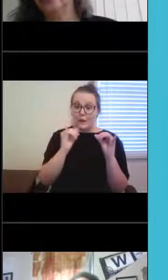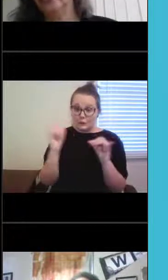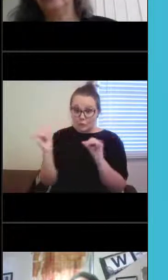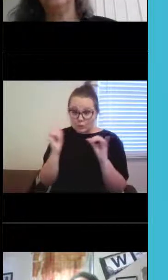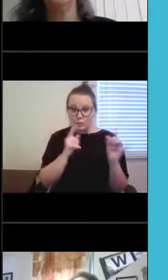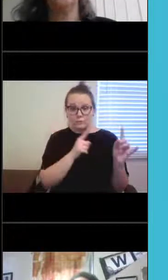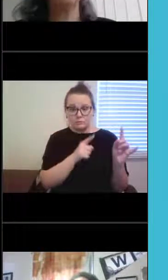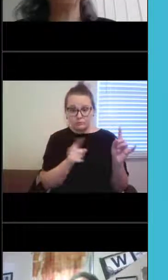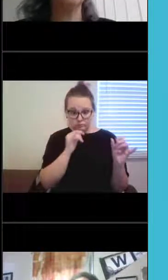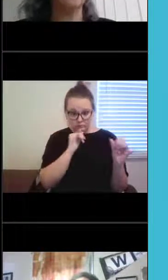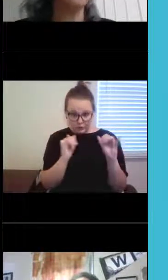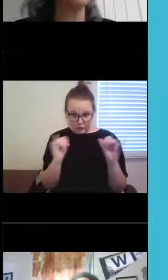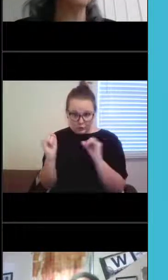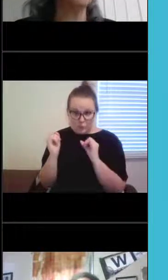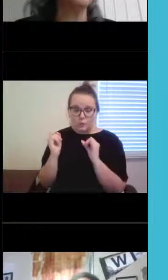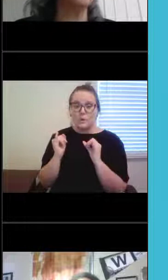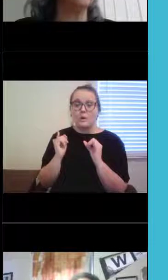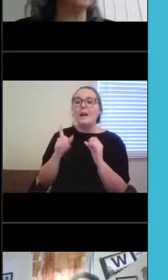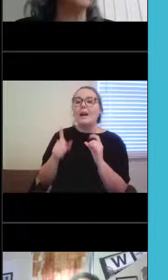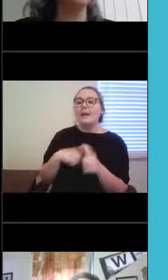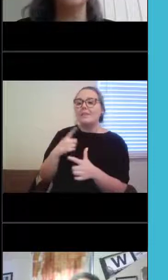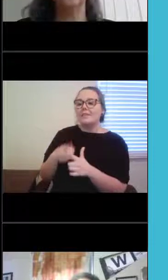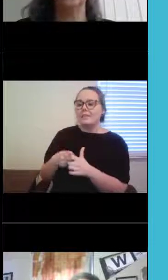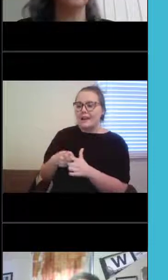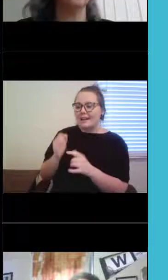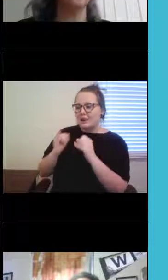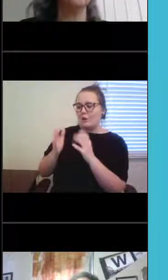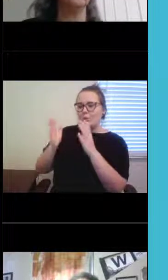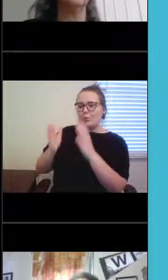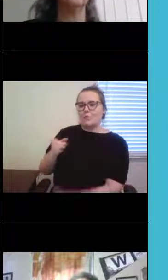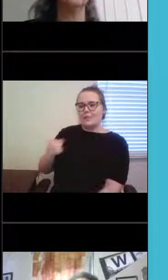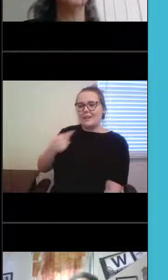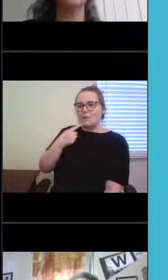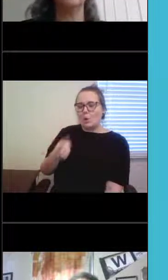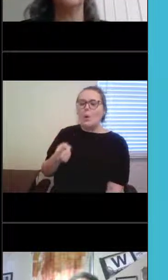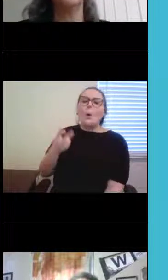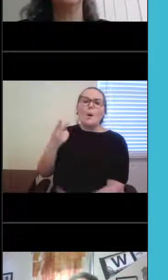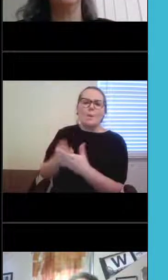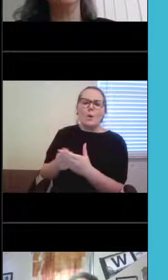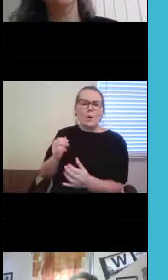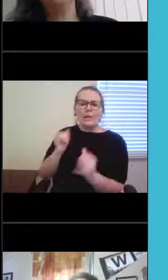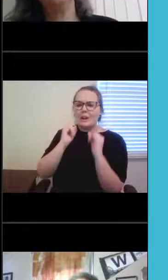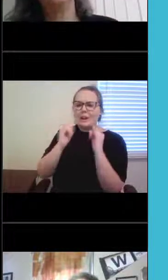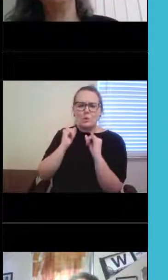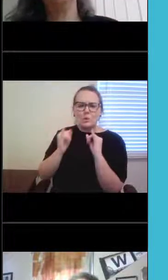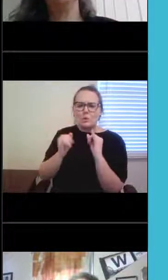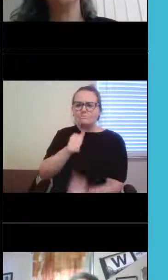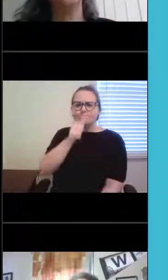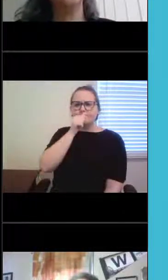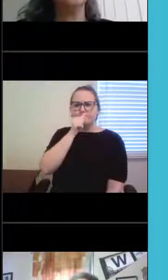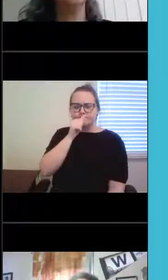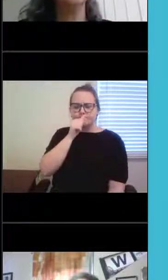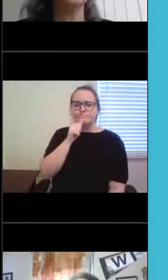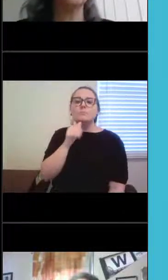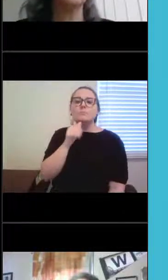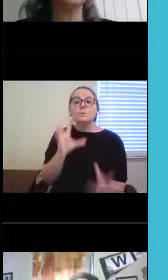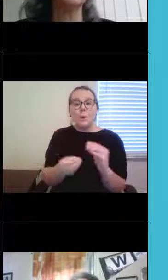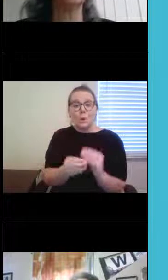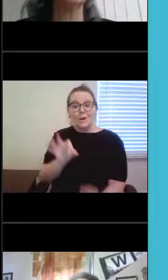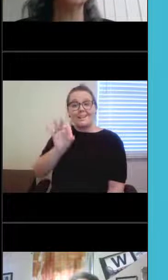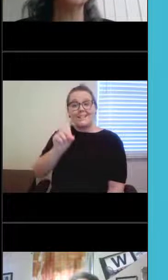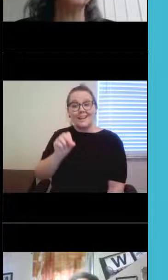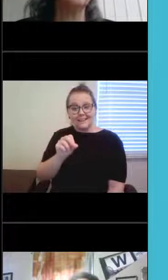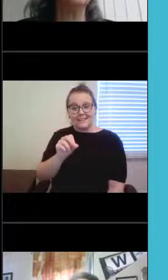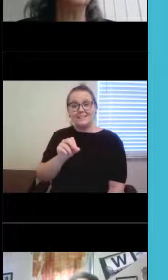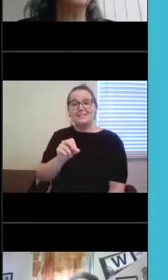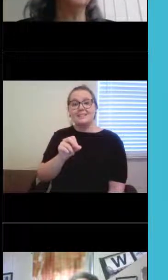then interviewed a person who they had told. Obviously, both interviews were confidential, and we did 90 interviews. These were